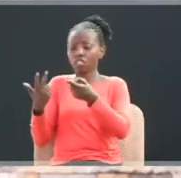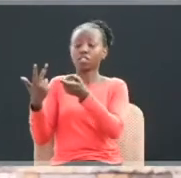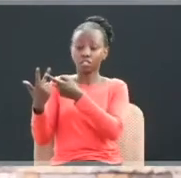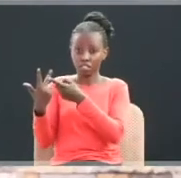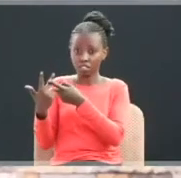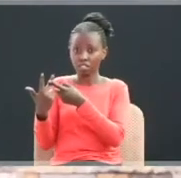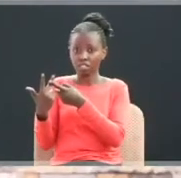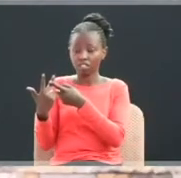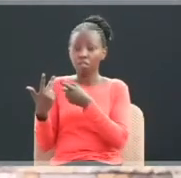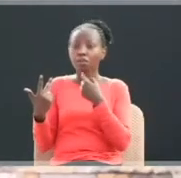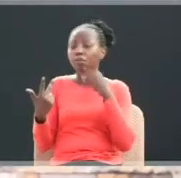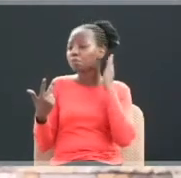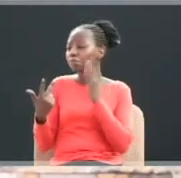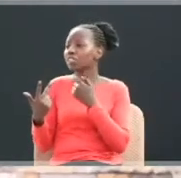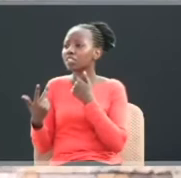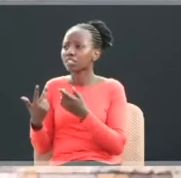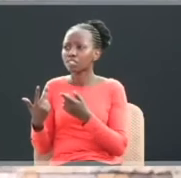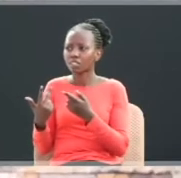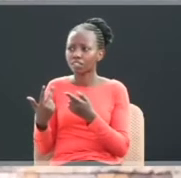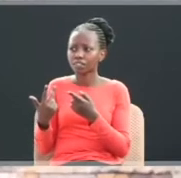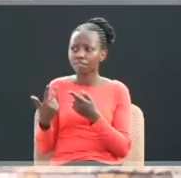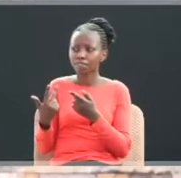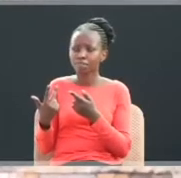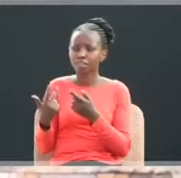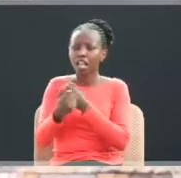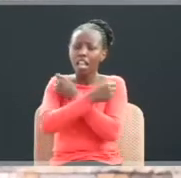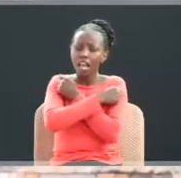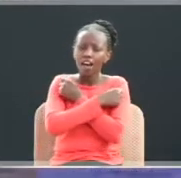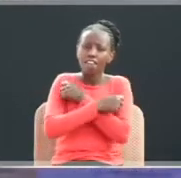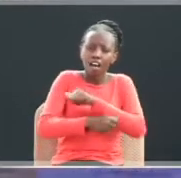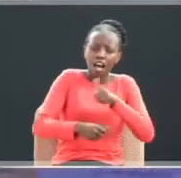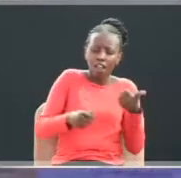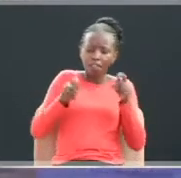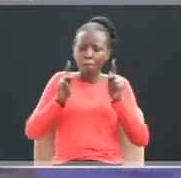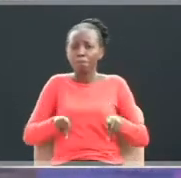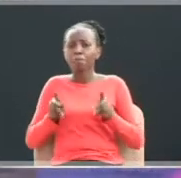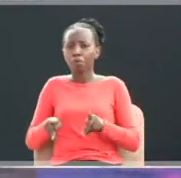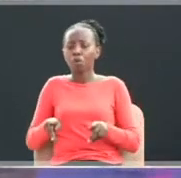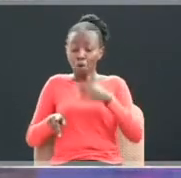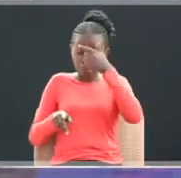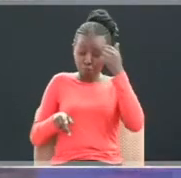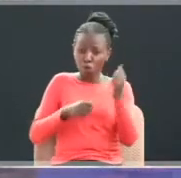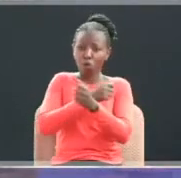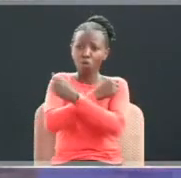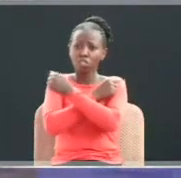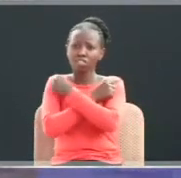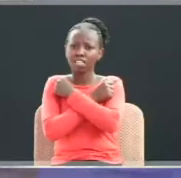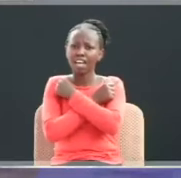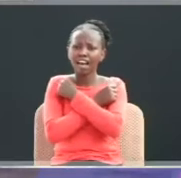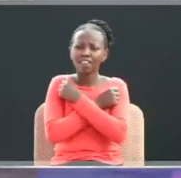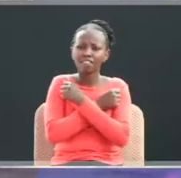above all, keep fervent in your love for one another, because love covers a multitude of sin.